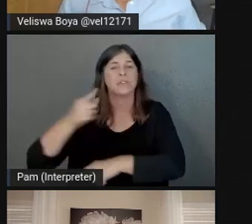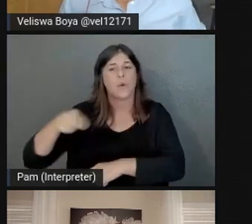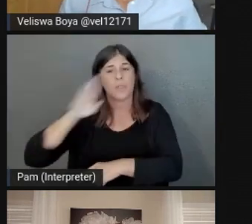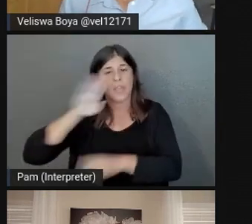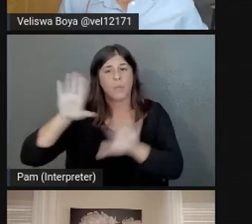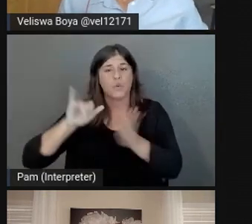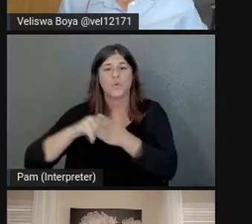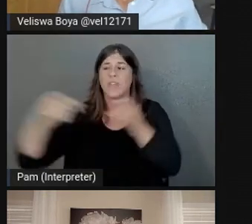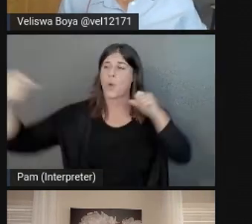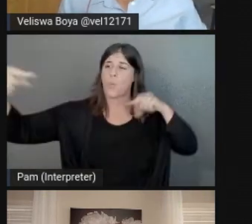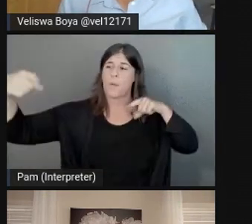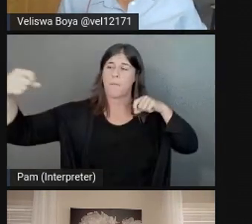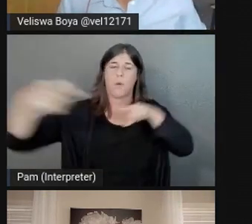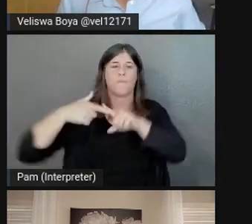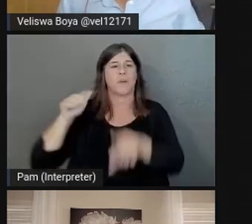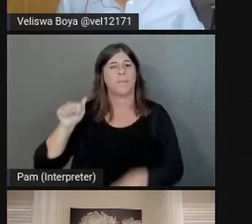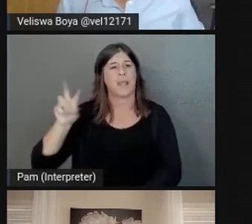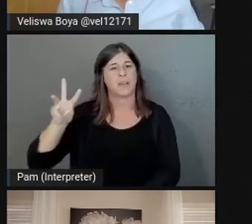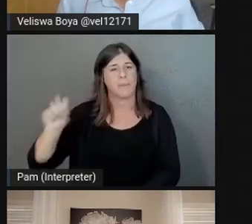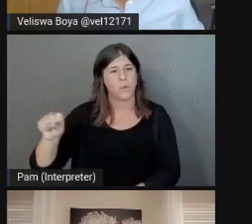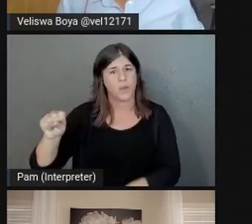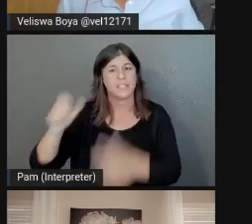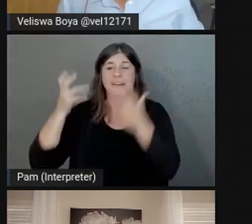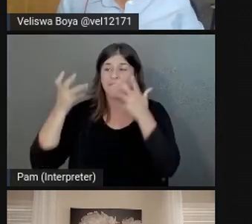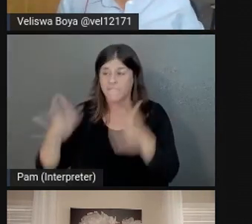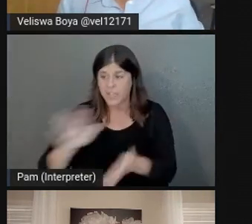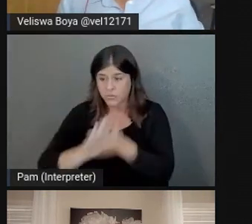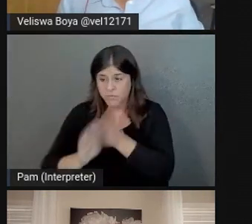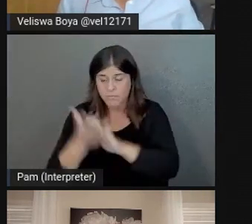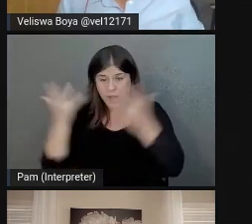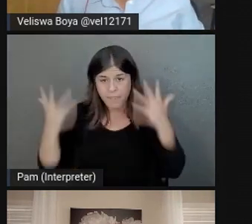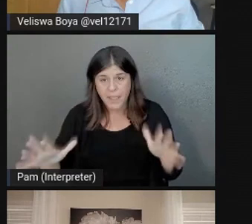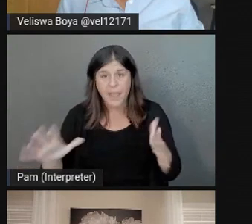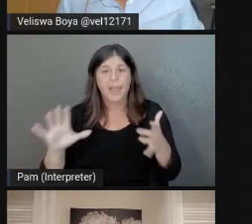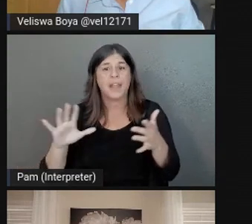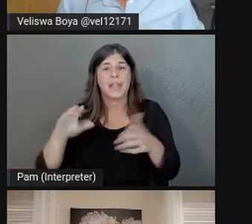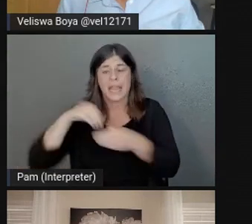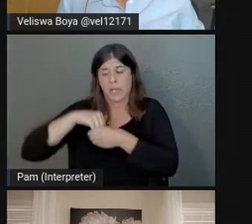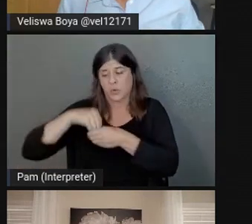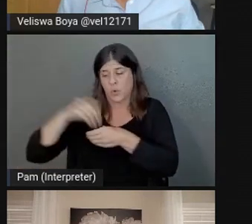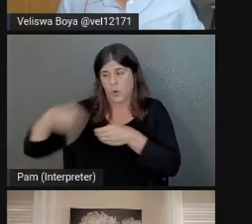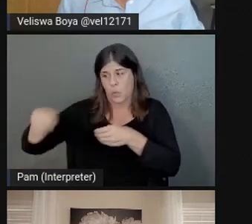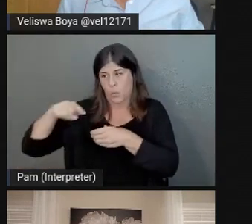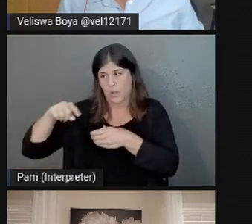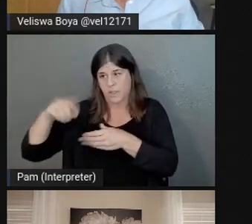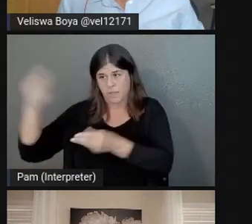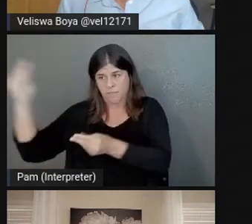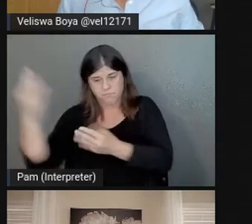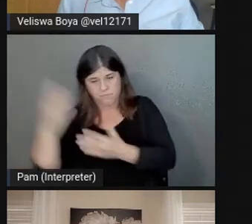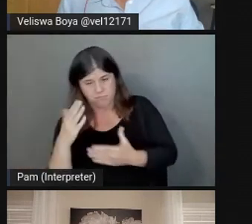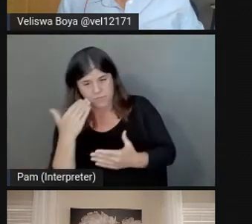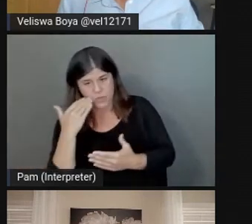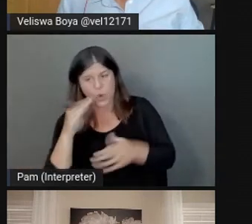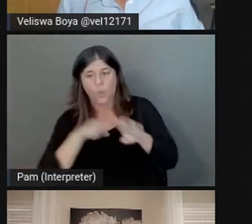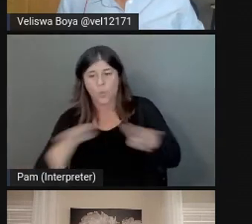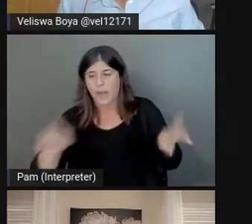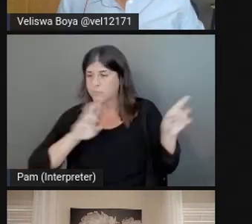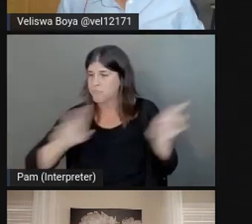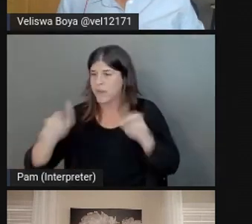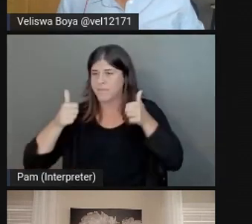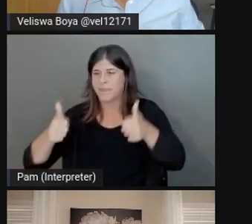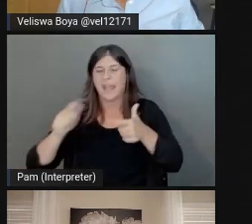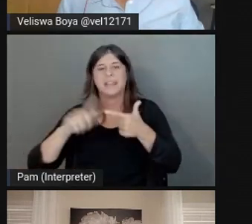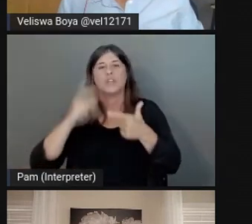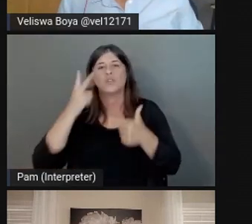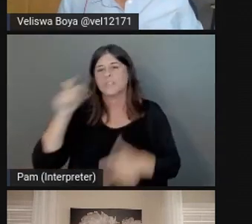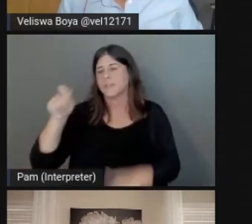remote by AWS. After that is completed, internally, VMware will be notified that the rack is ready to go, and then you'll see a check here